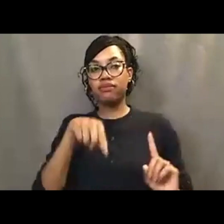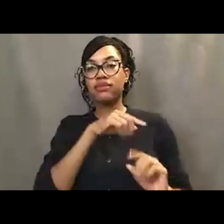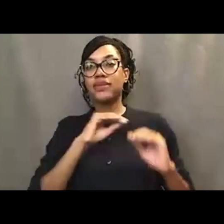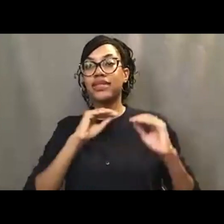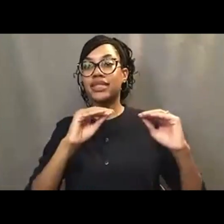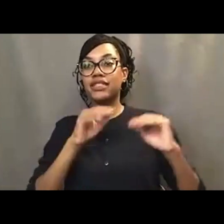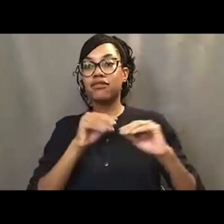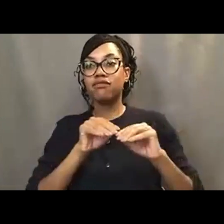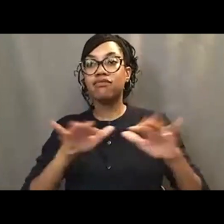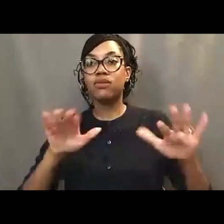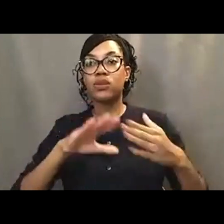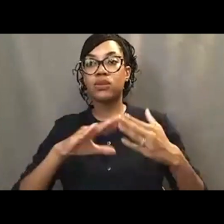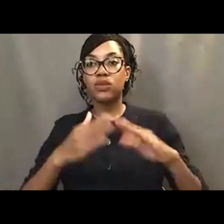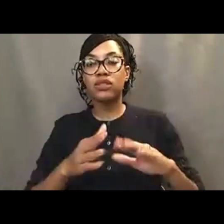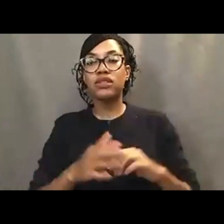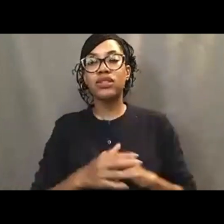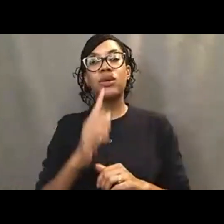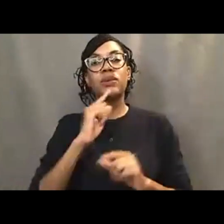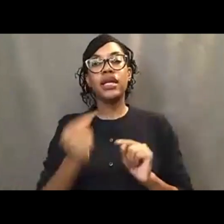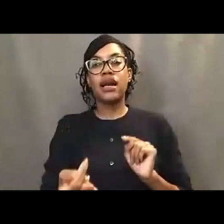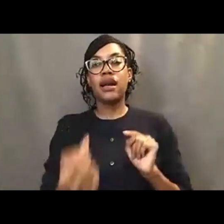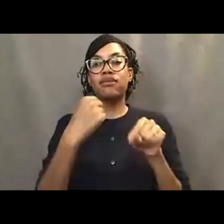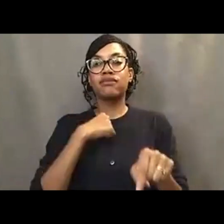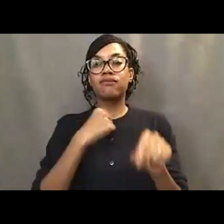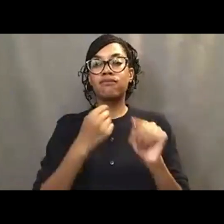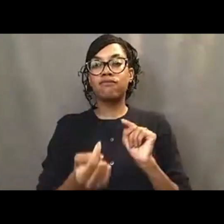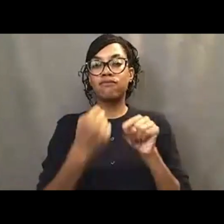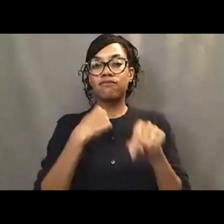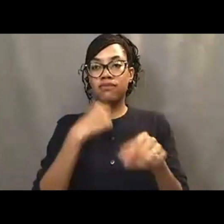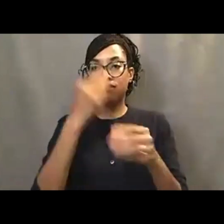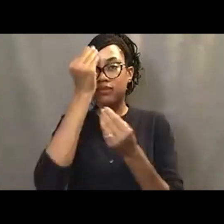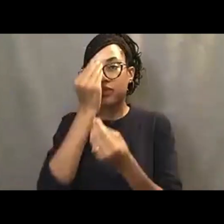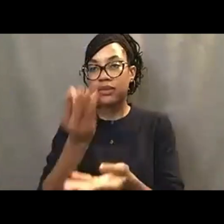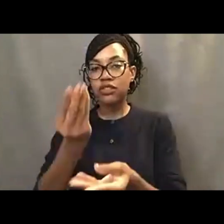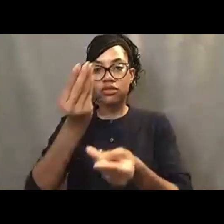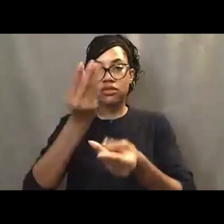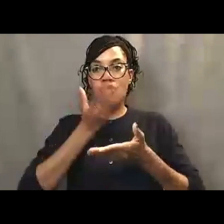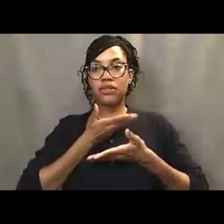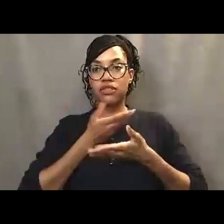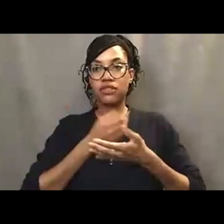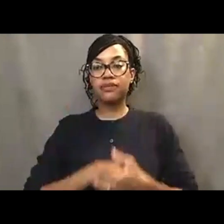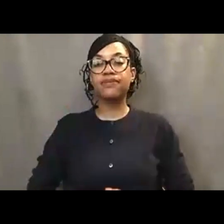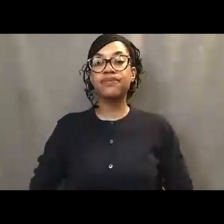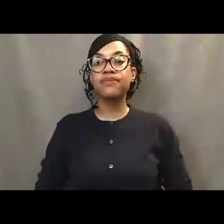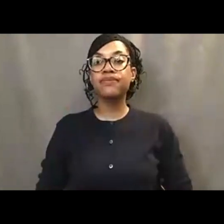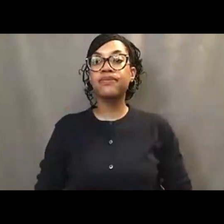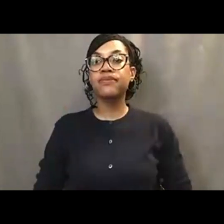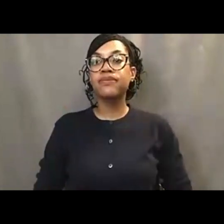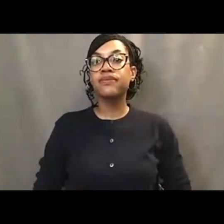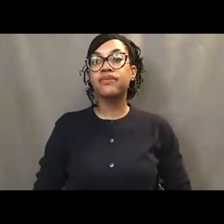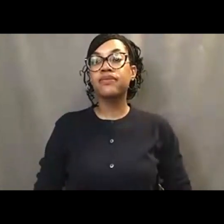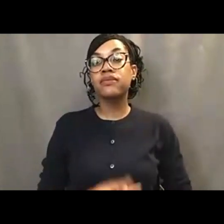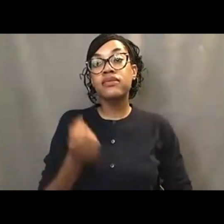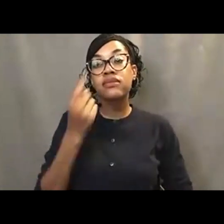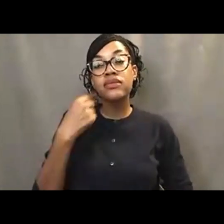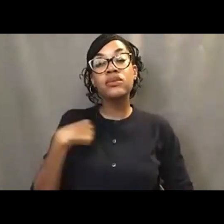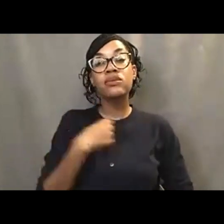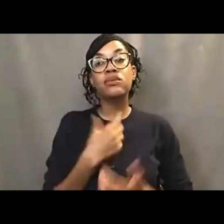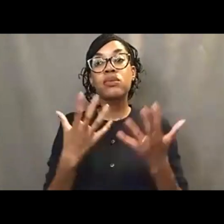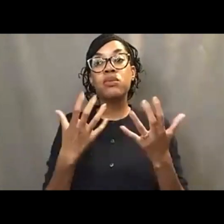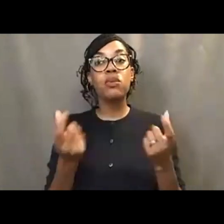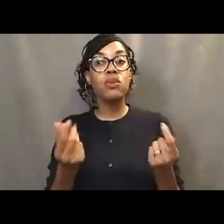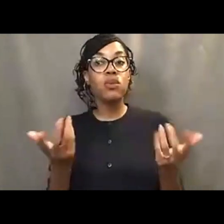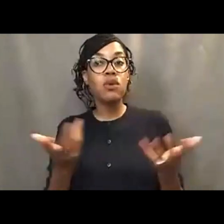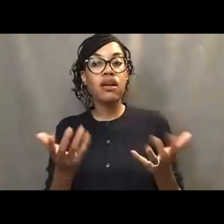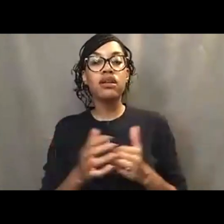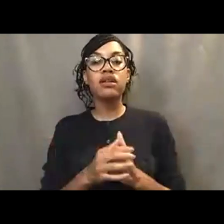of real solidarity that we're trying to build. We want to get to this point where we can recognize the